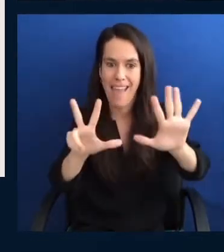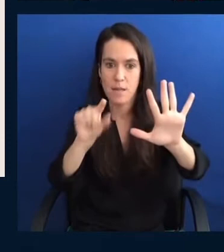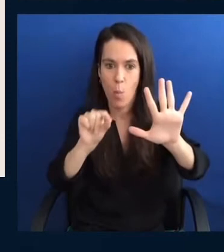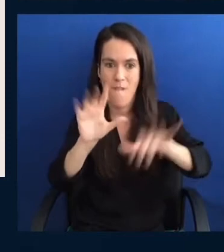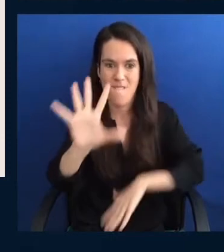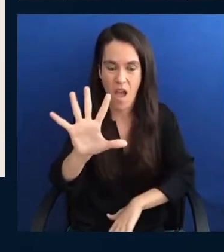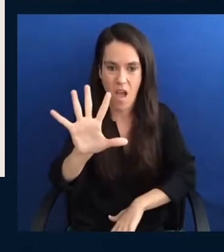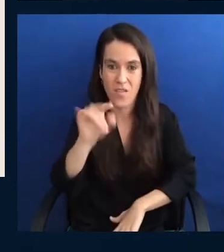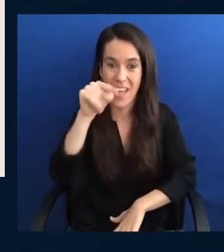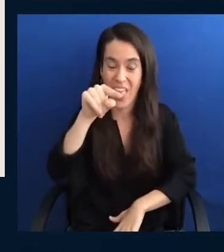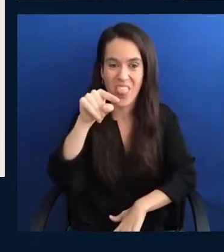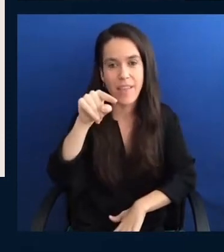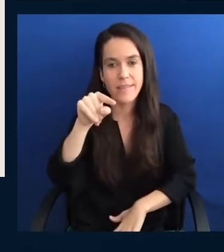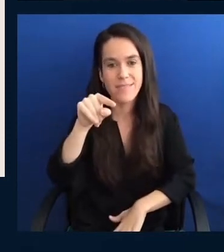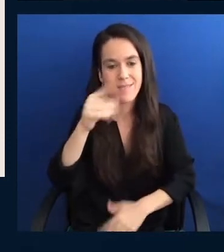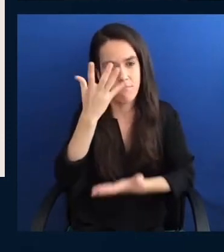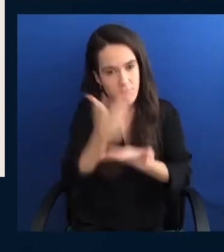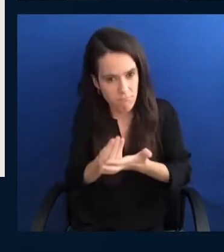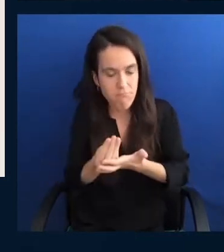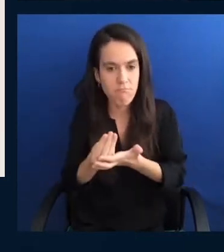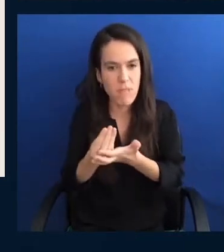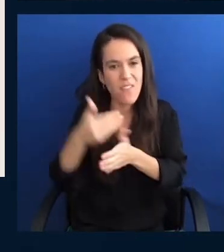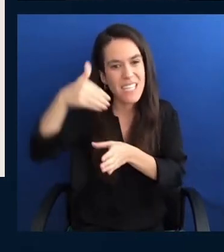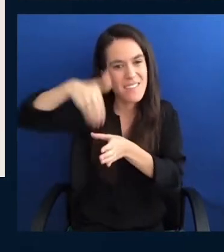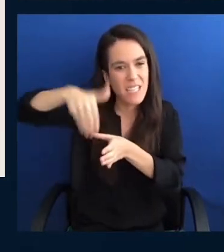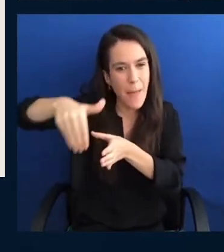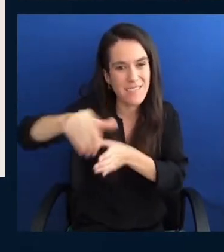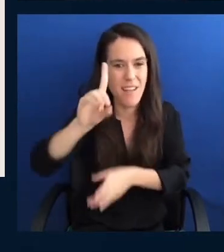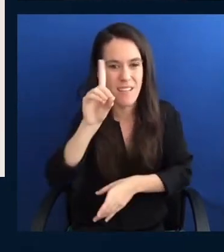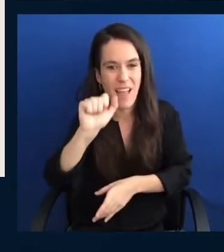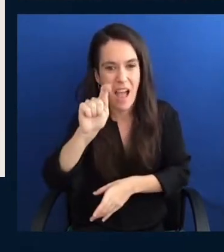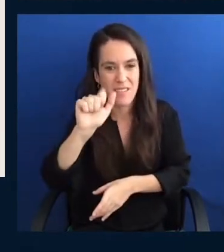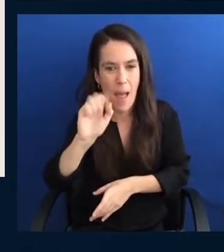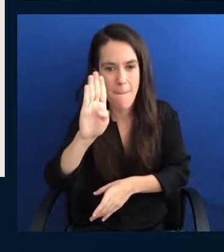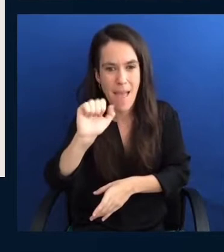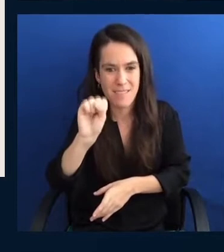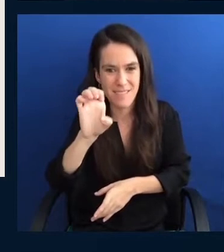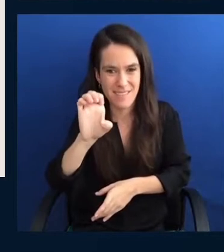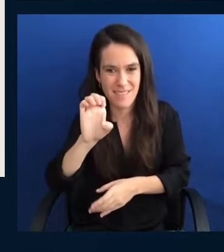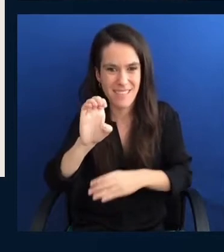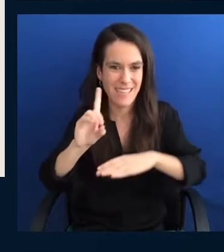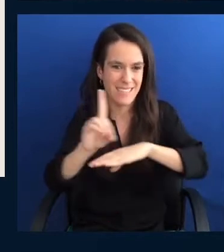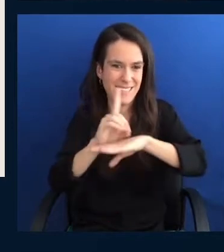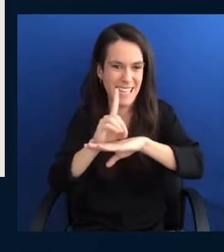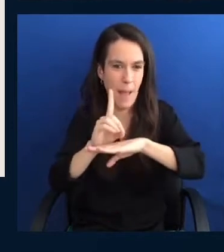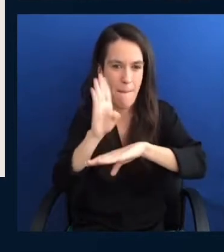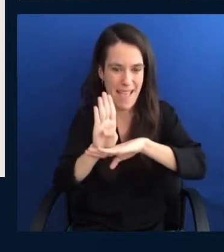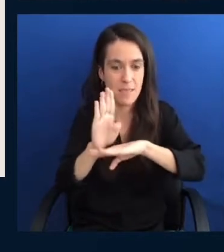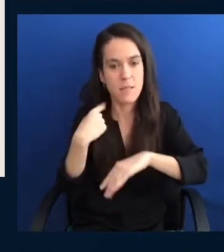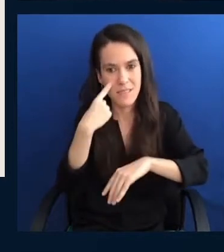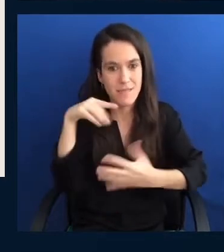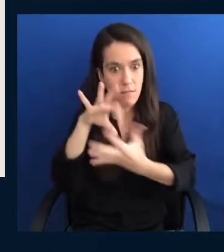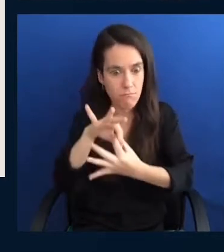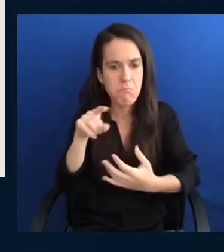store the forms definition in the database. And we have a scheduled release without a date yet, but I would say 4 to 6